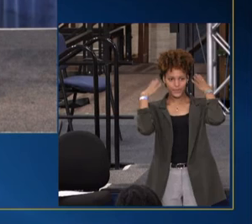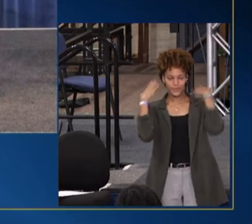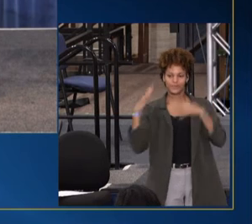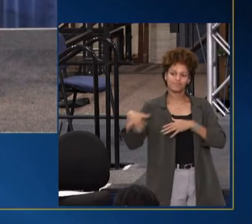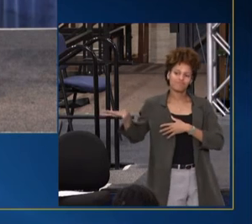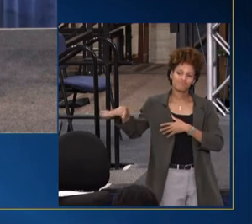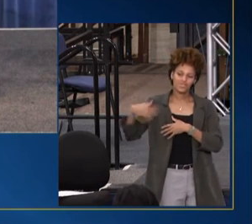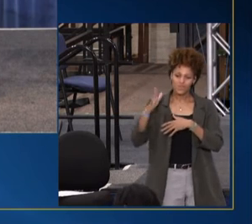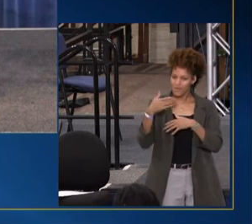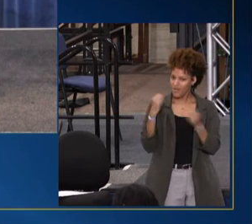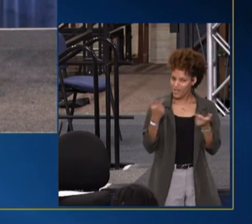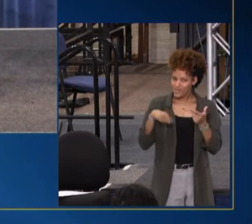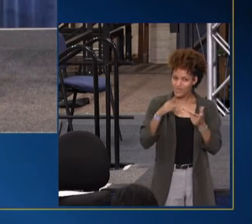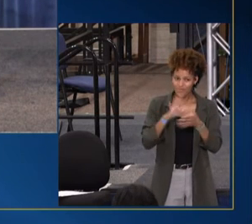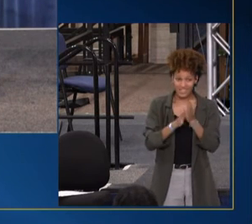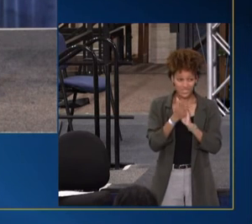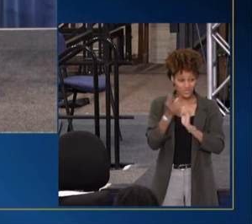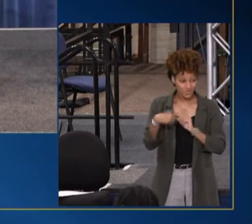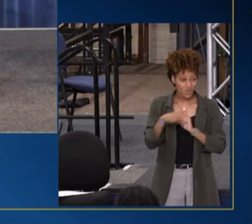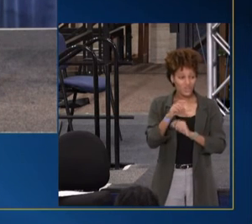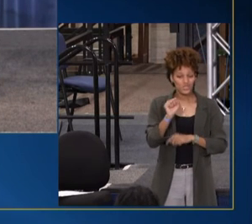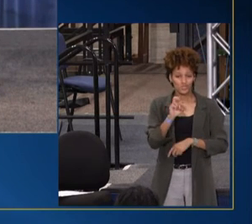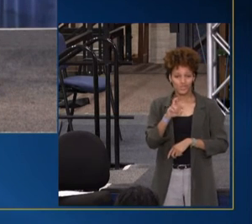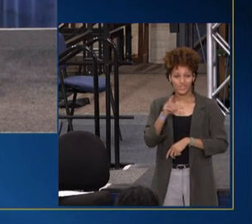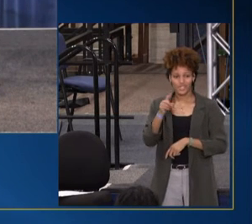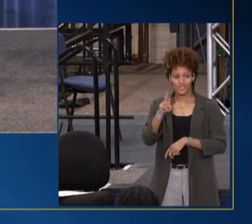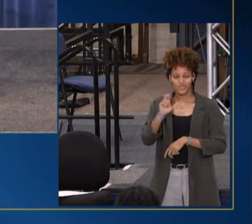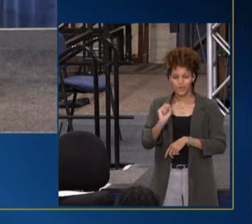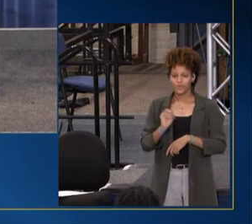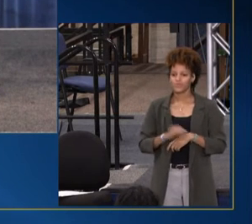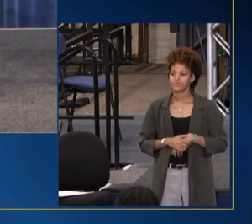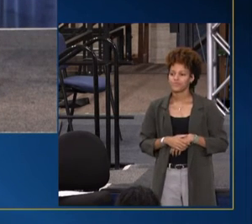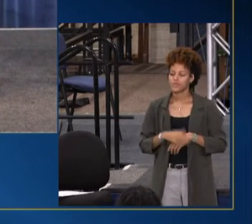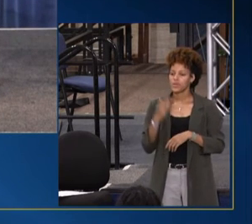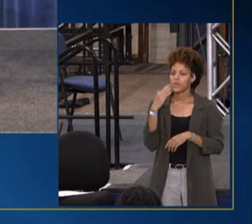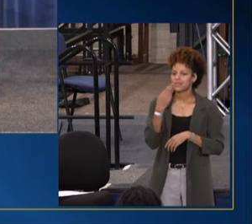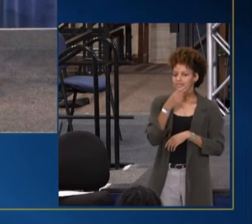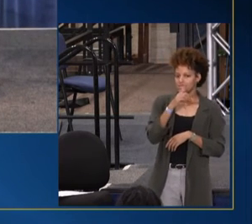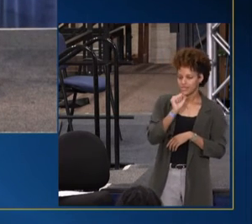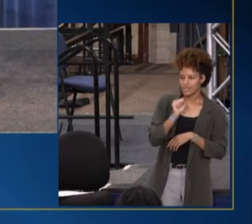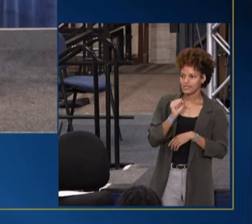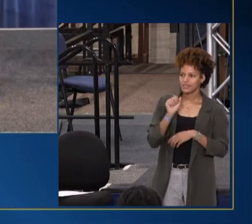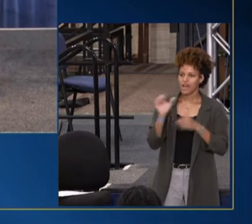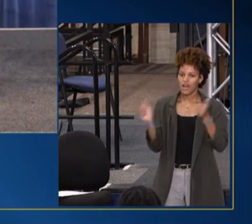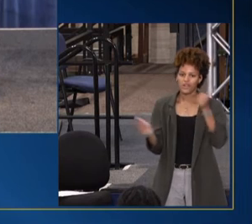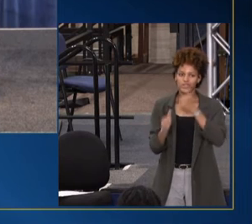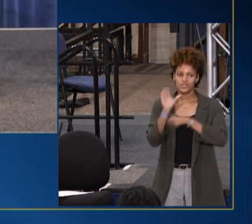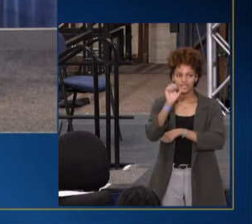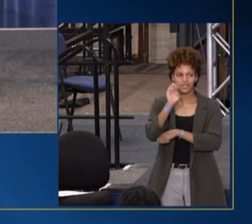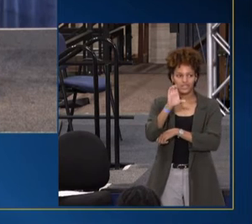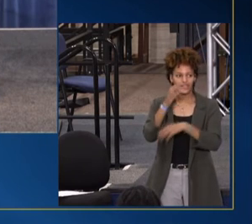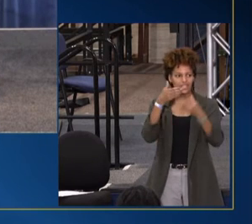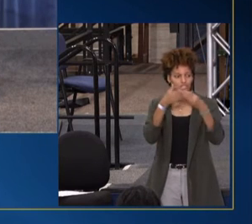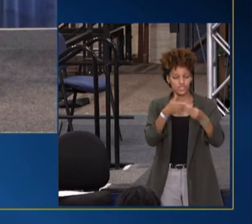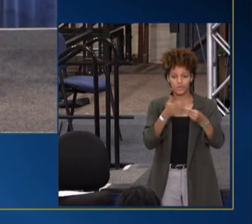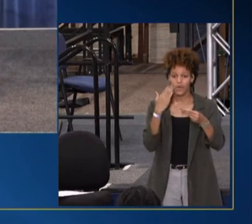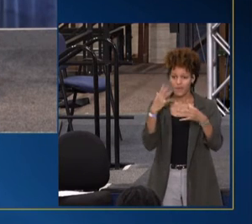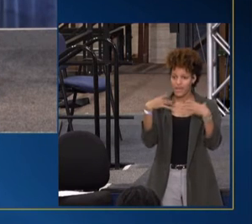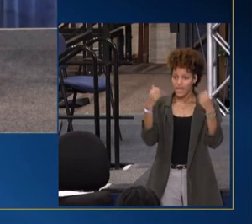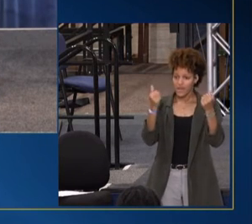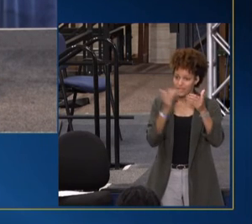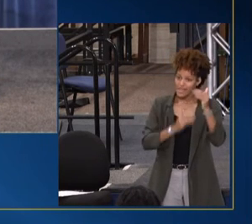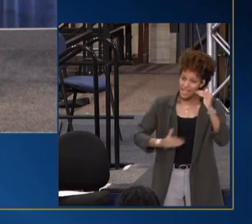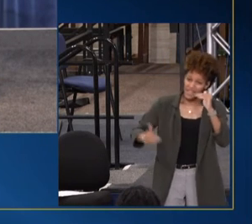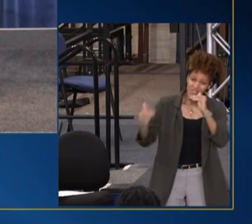are superheroes. At HHS, you know, under Secretary Becerra's leadership, health equity is fundamental